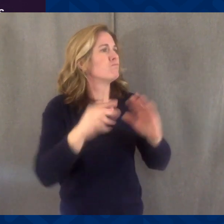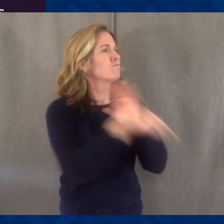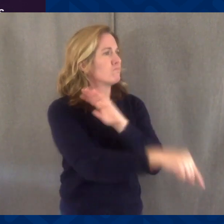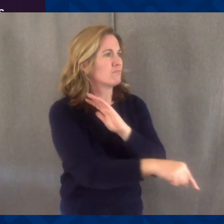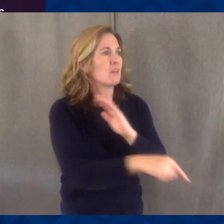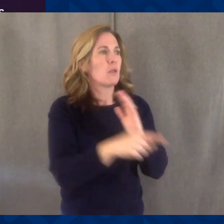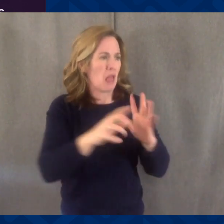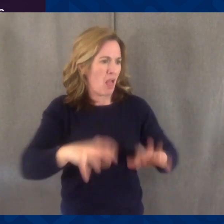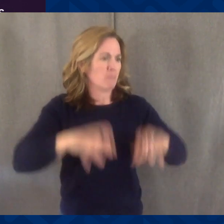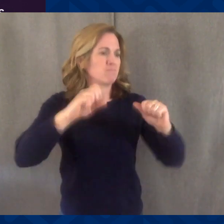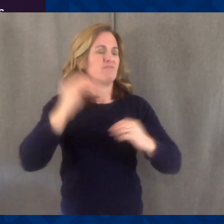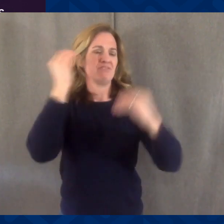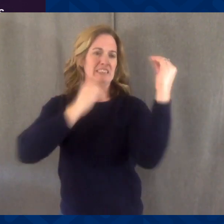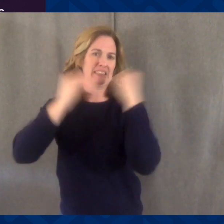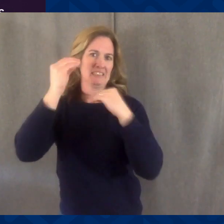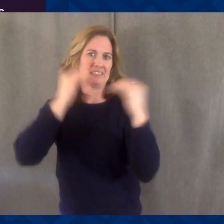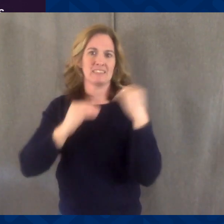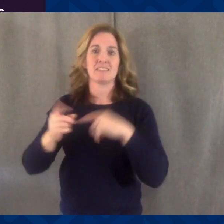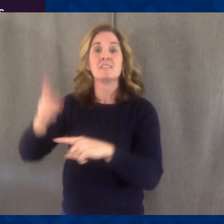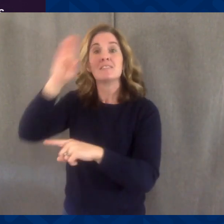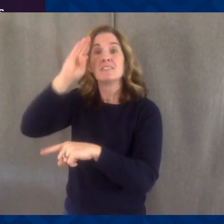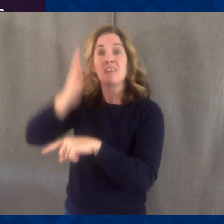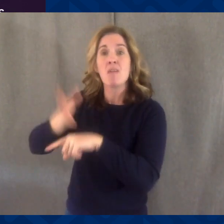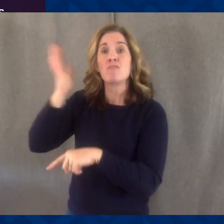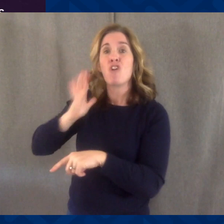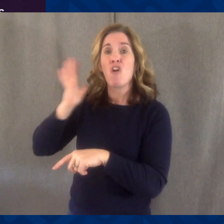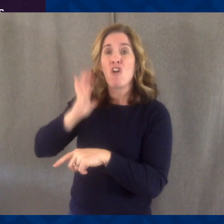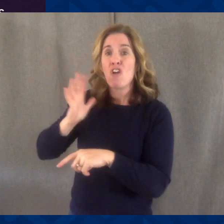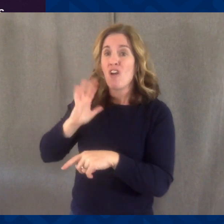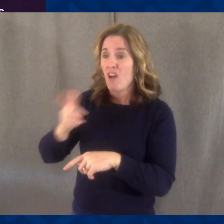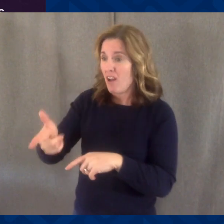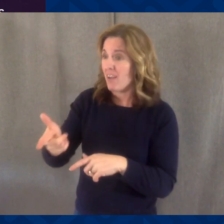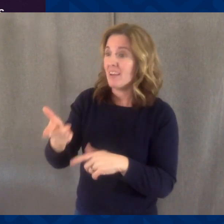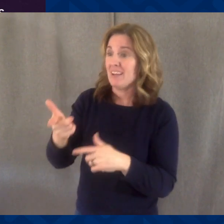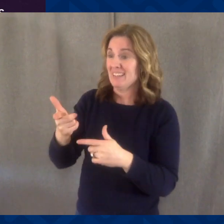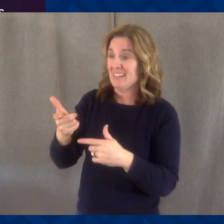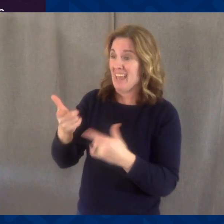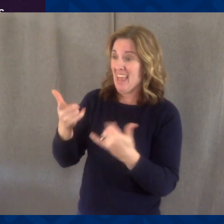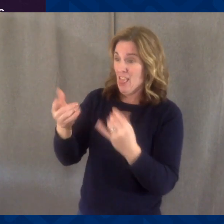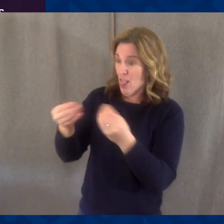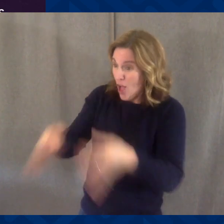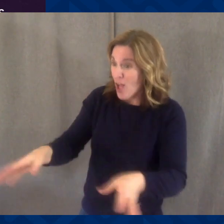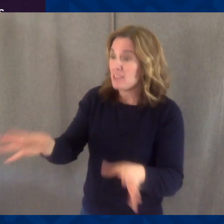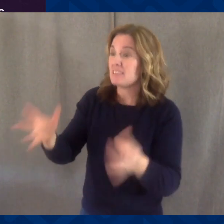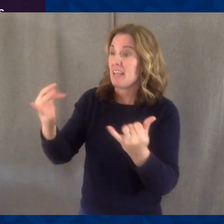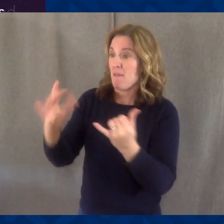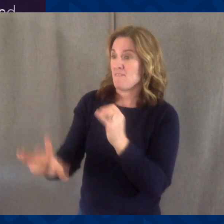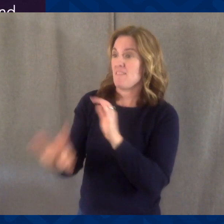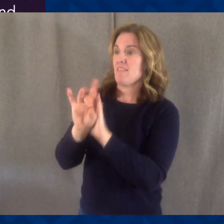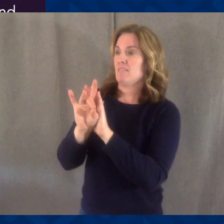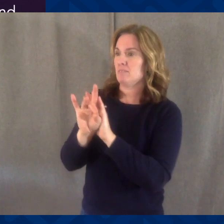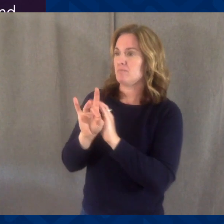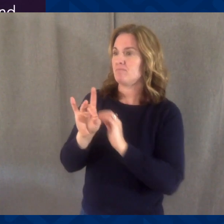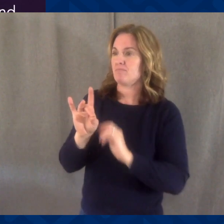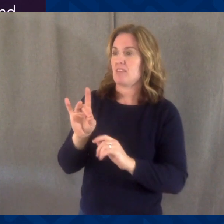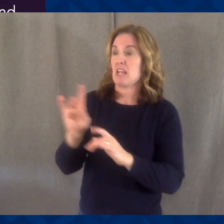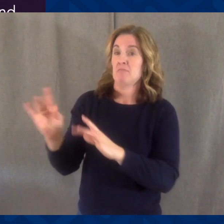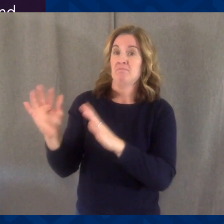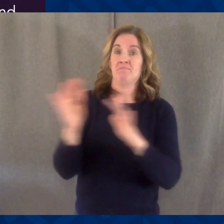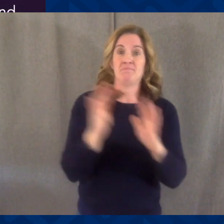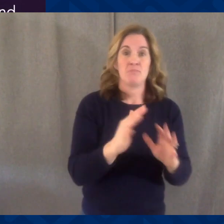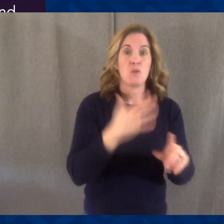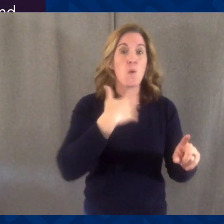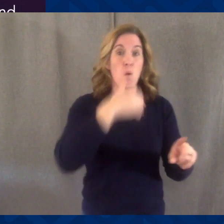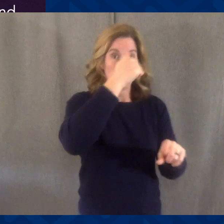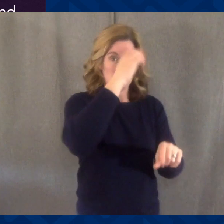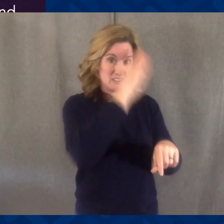was lost and is found. So they began to celebrate. Meanwhile, the older son was in the field. When he came near to